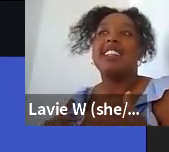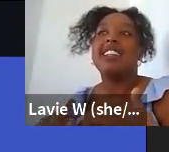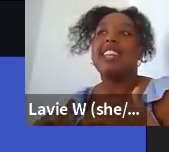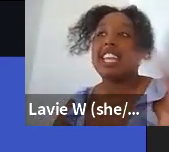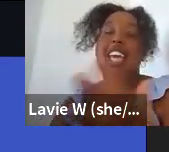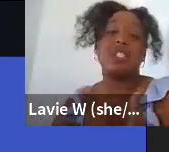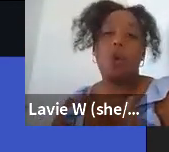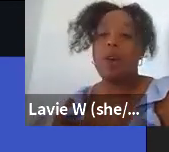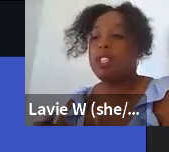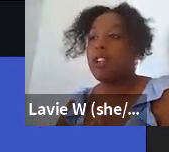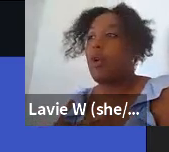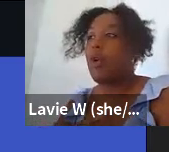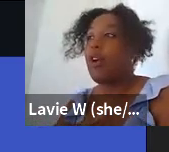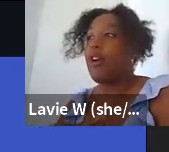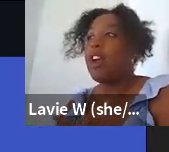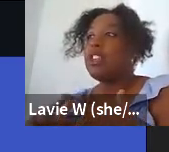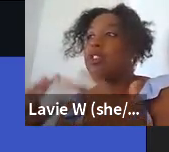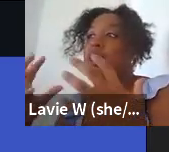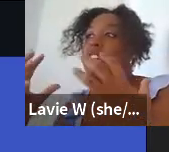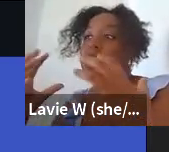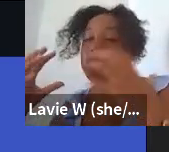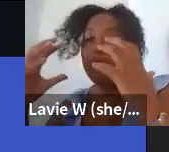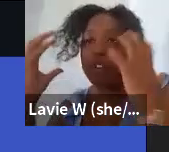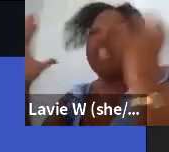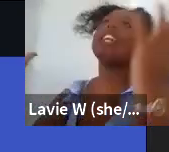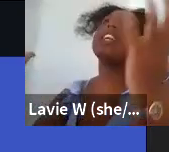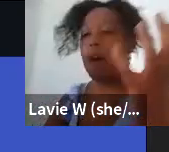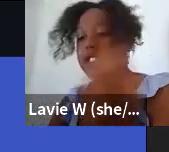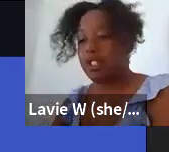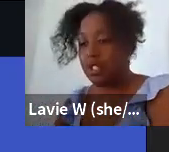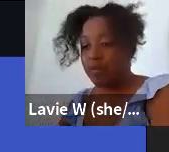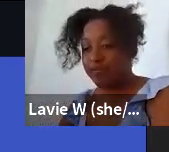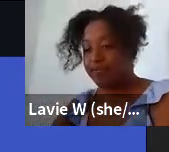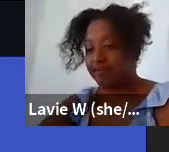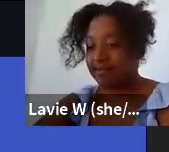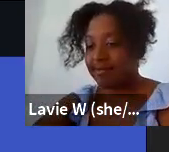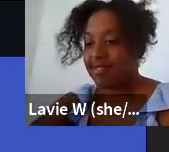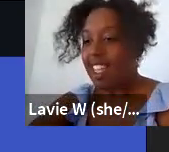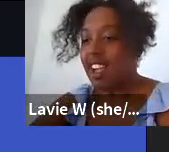and it gets co-opted, or you've created a monster.